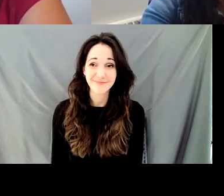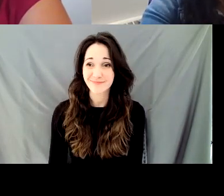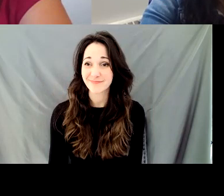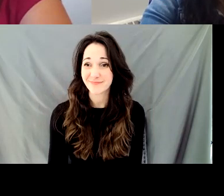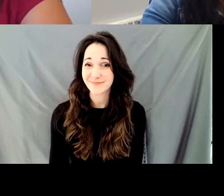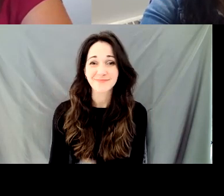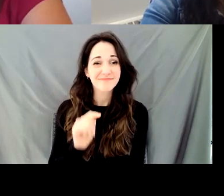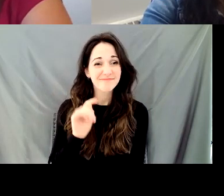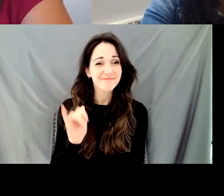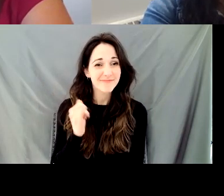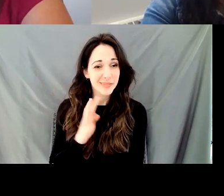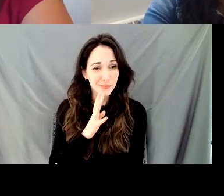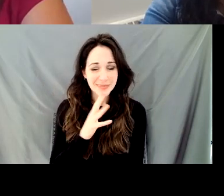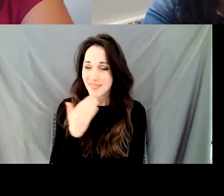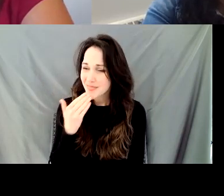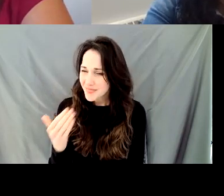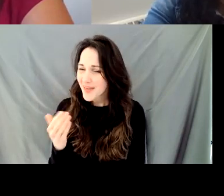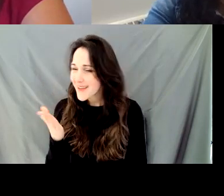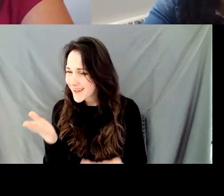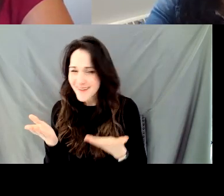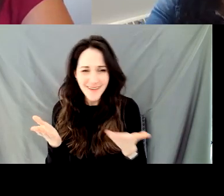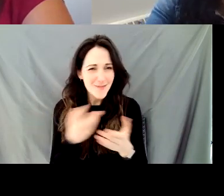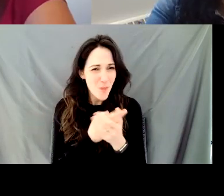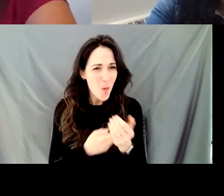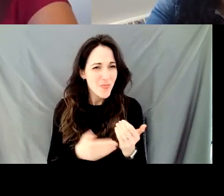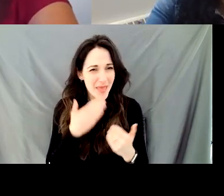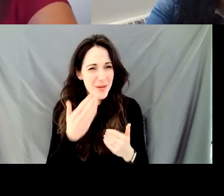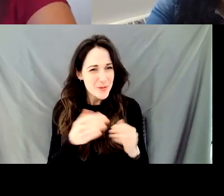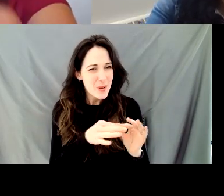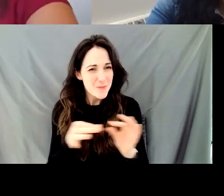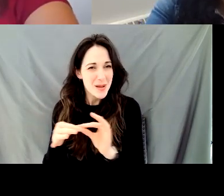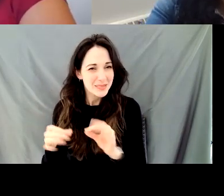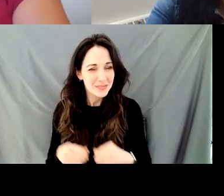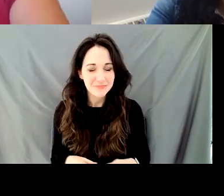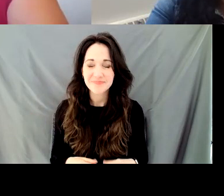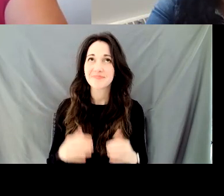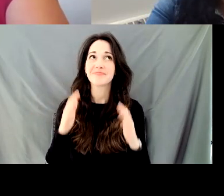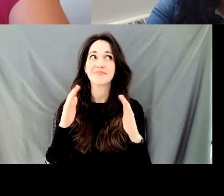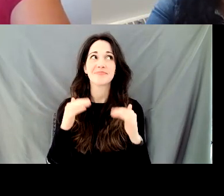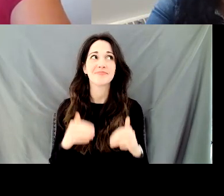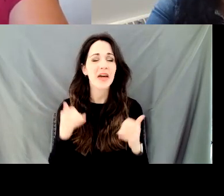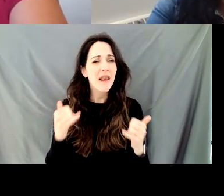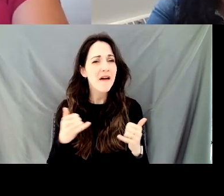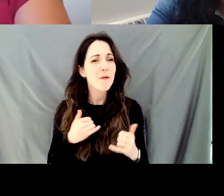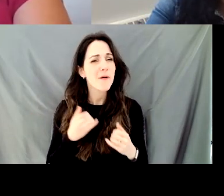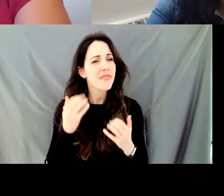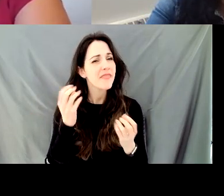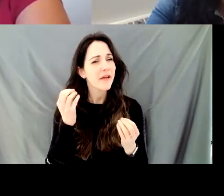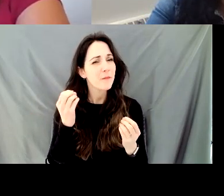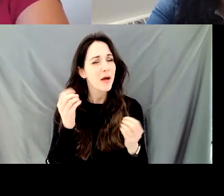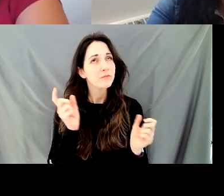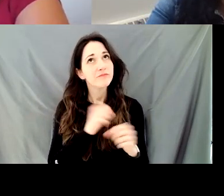Thank you both, appreciate that. So now we want to think about, how does diversity show up in